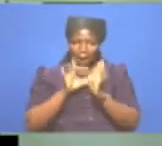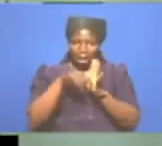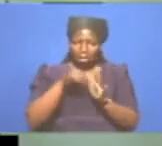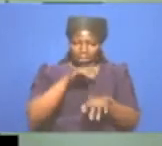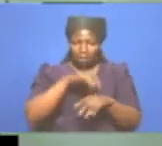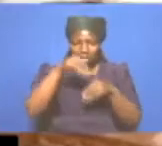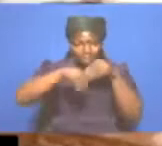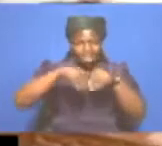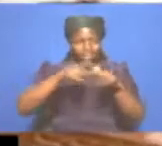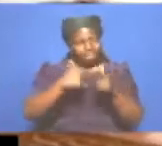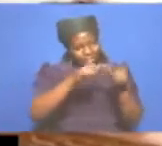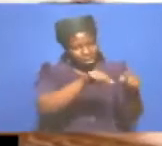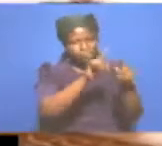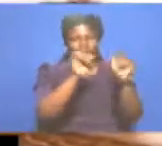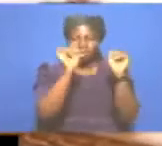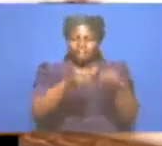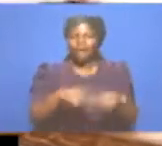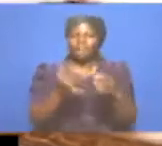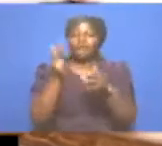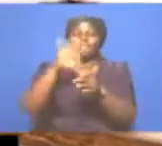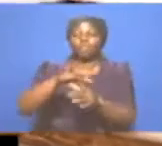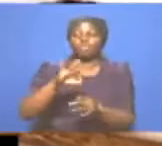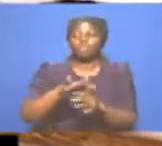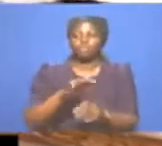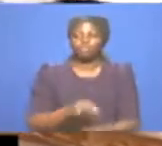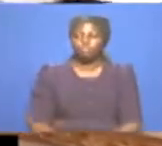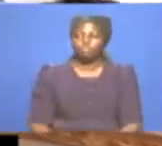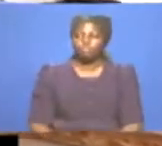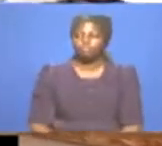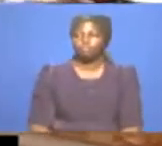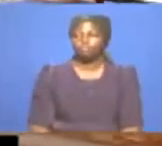on during the election, they'll be able to vote. Nancy Okware, Prime Edition.